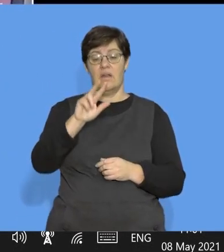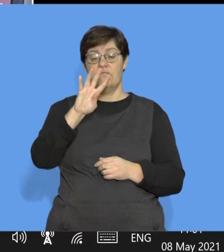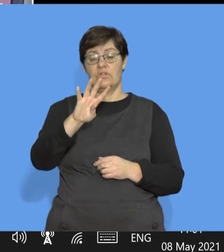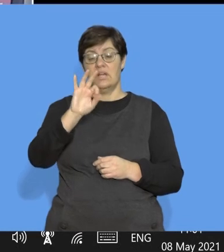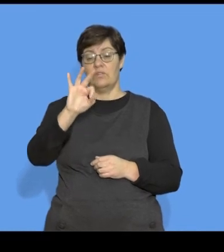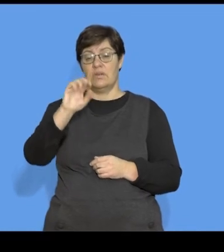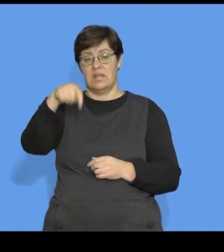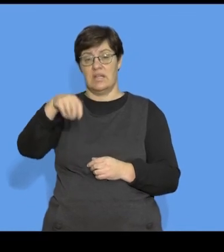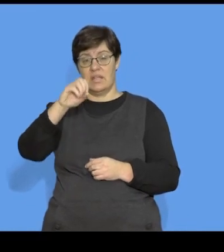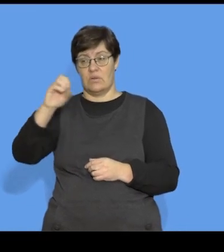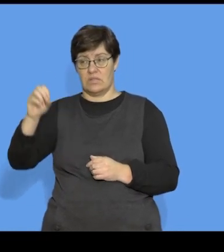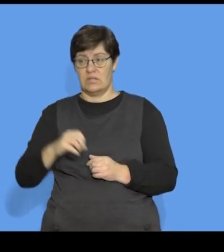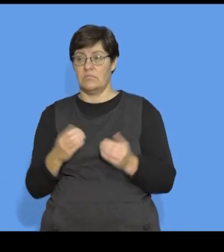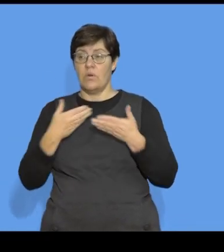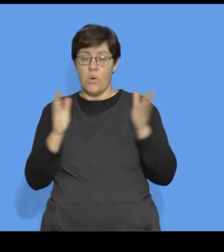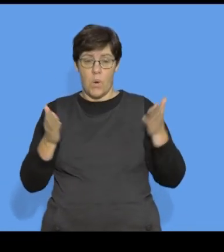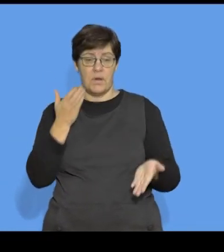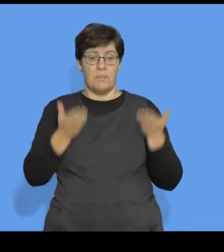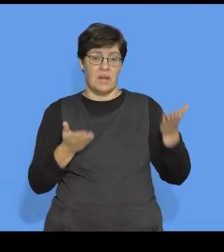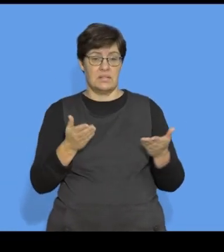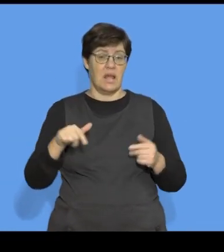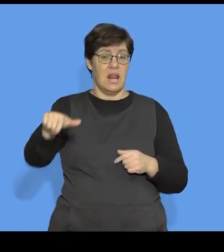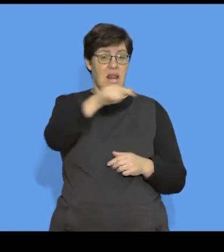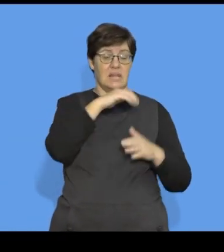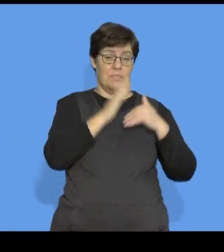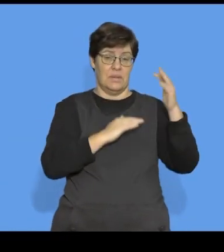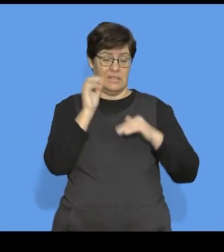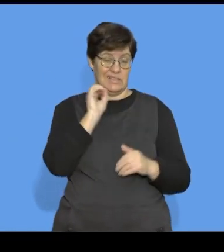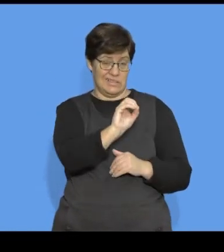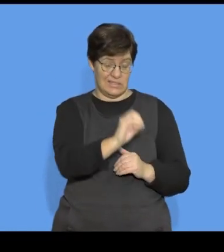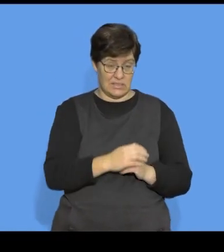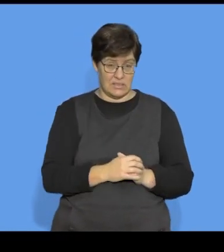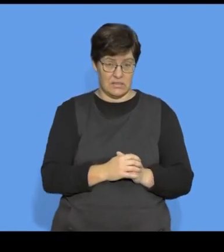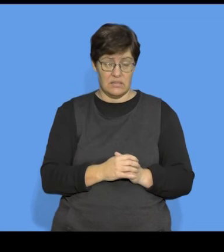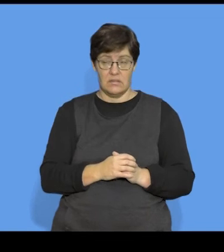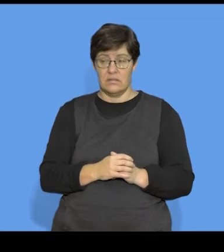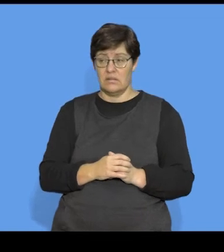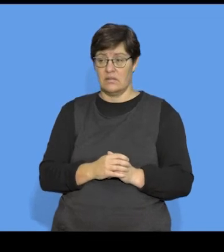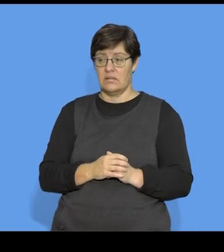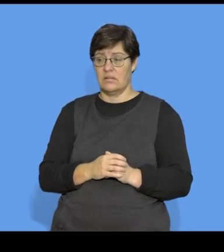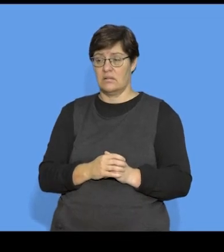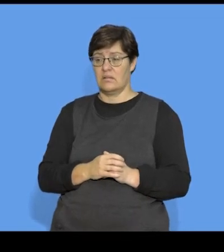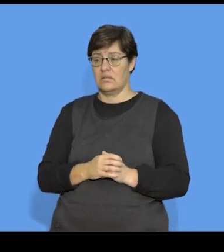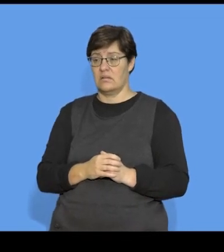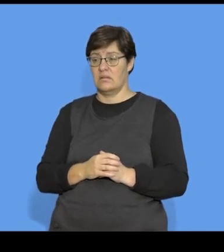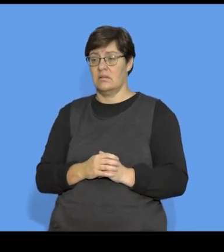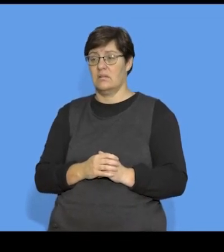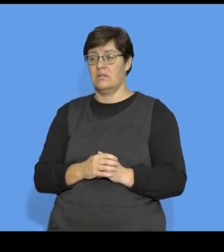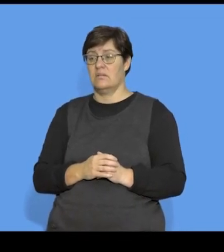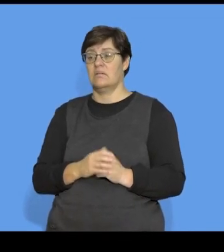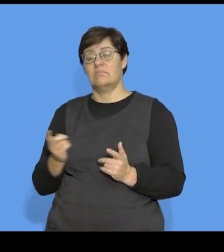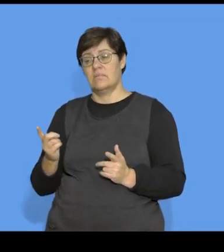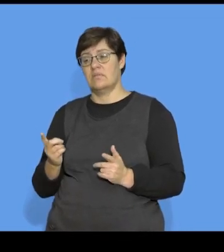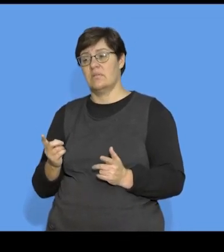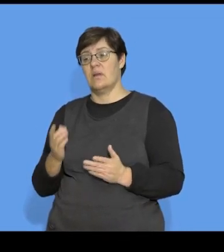the 843,000. So there we go. There's my opening balance of land and buildings, right? There's my disposal, it's